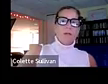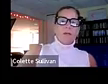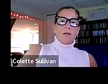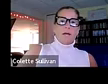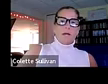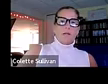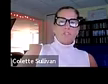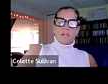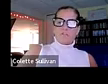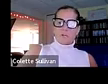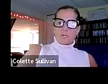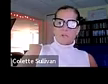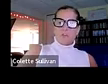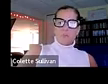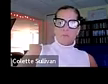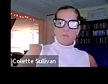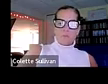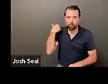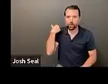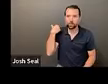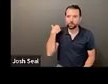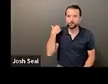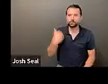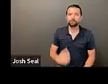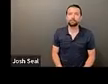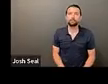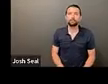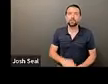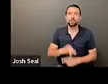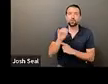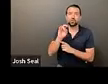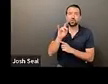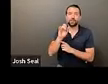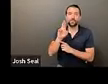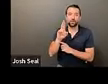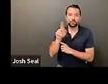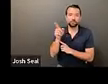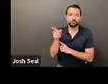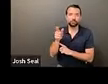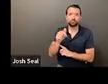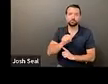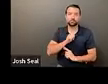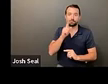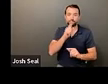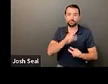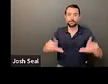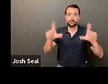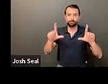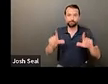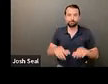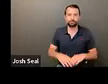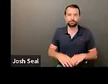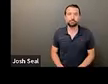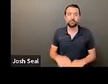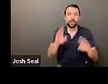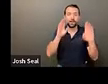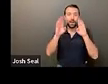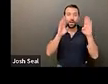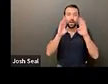here. Jennifer, could you please come on quickly and say hello? Hello, I am Jennifer